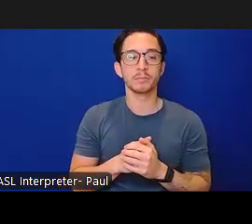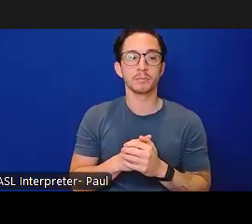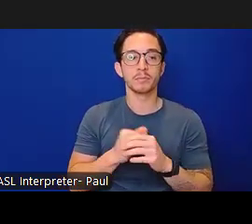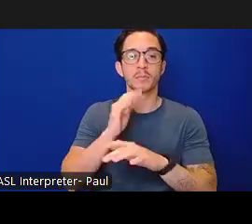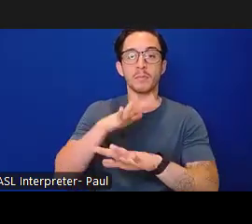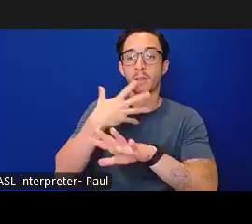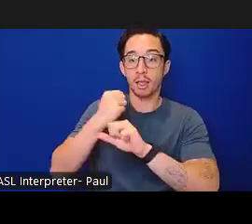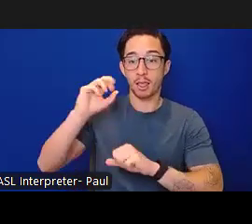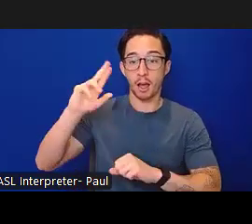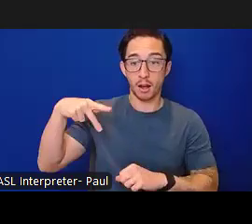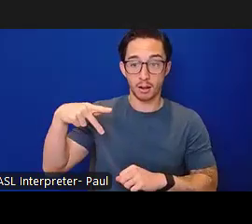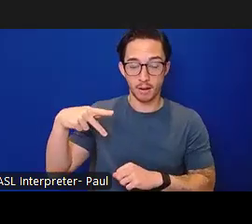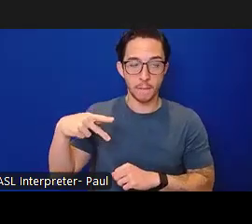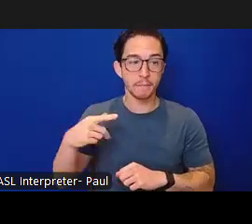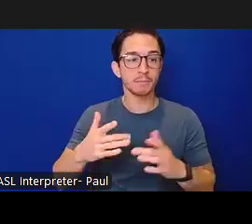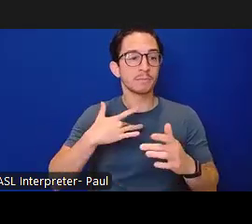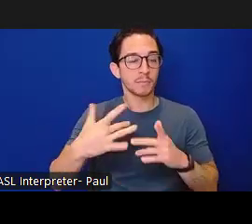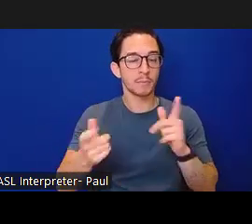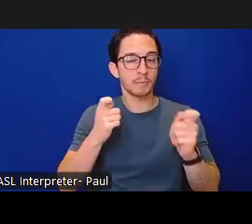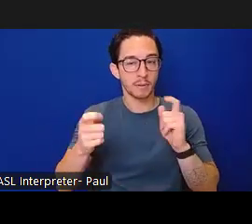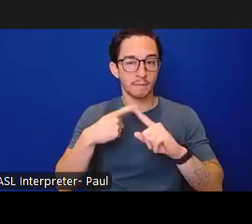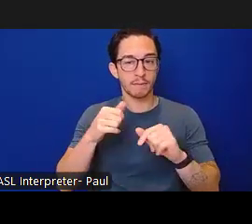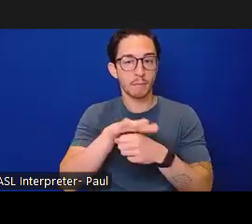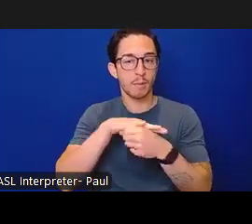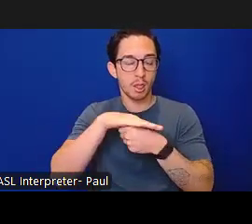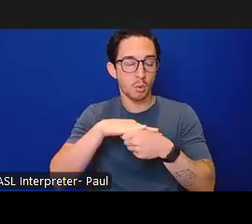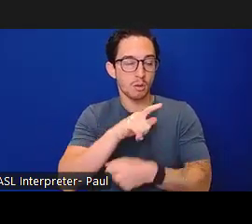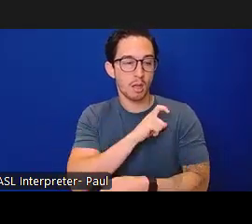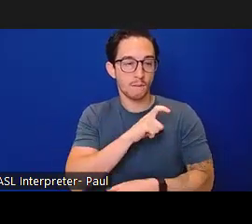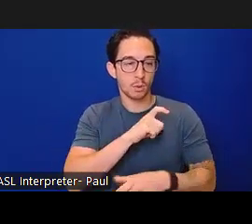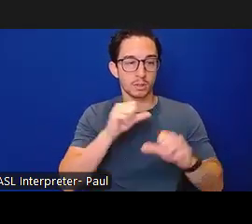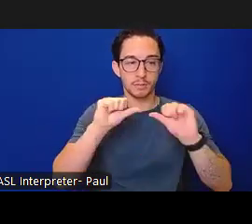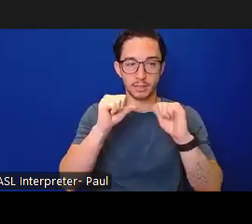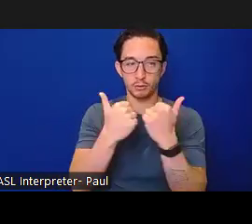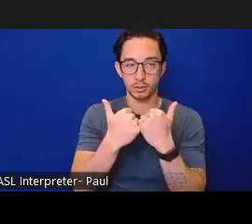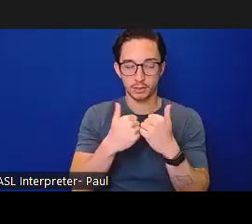Lockups are typically managed by local law enforcement agencies.